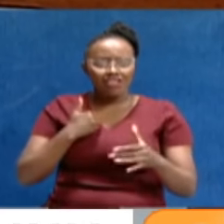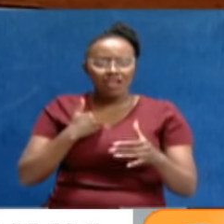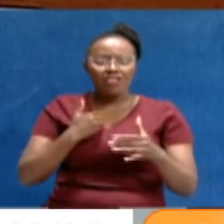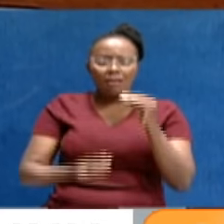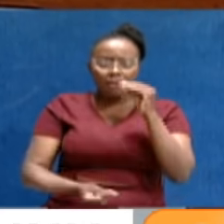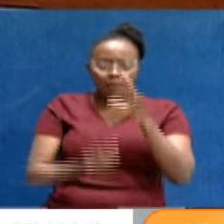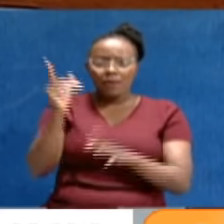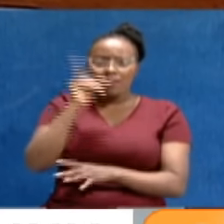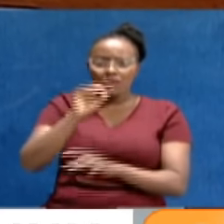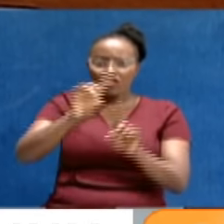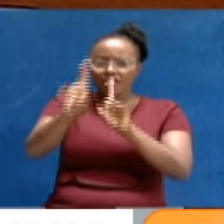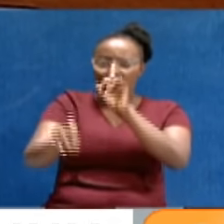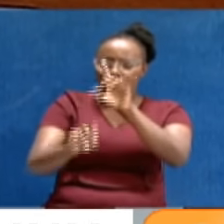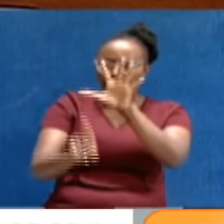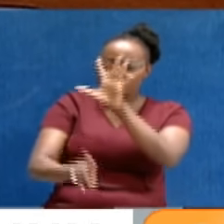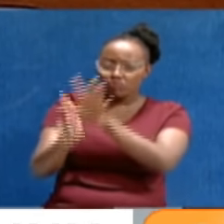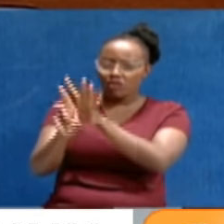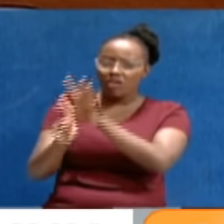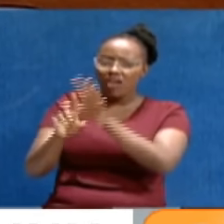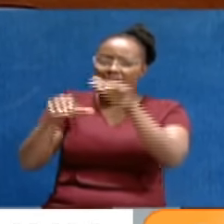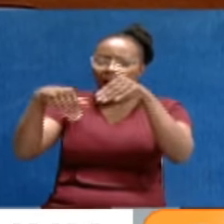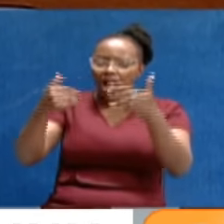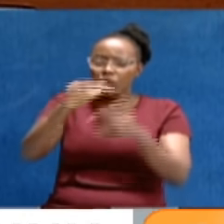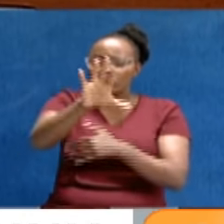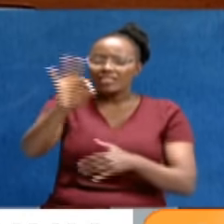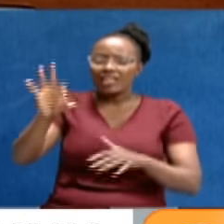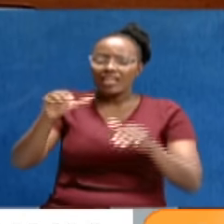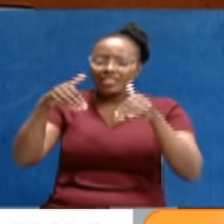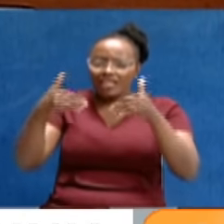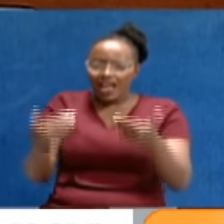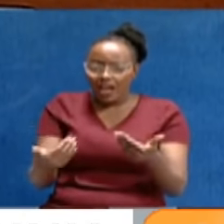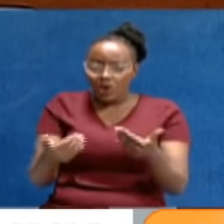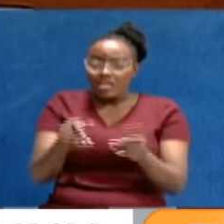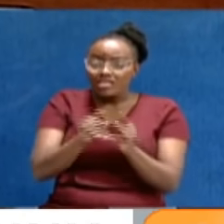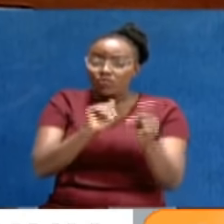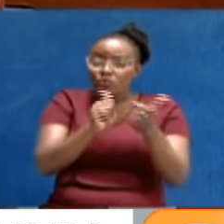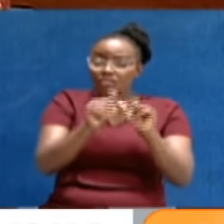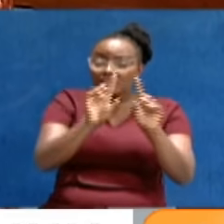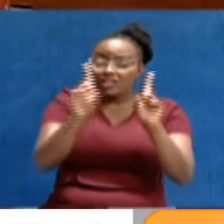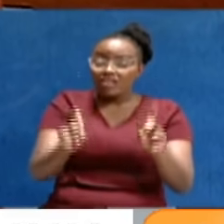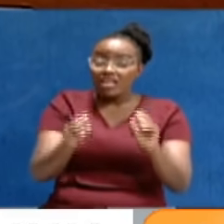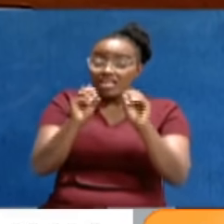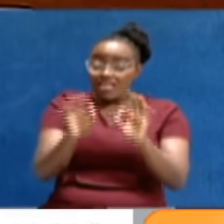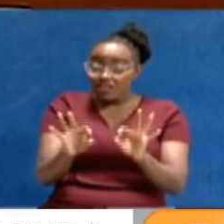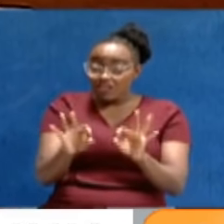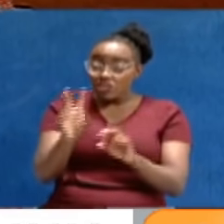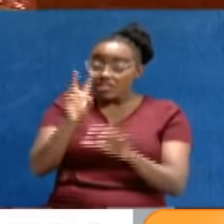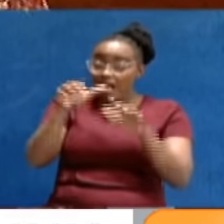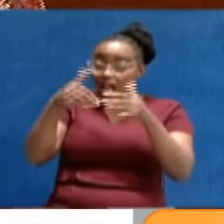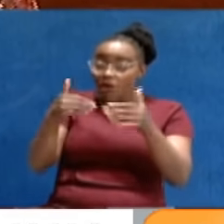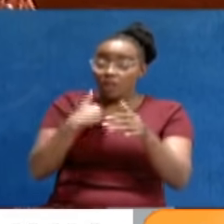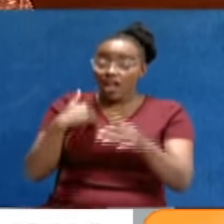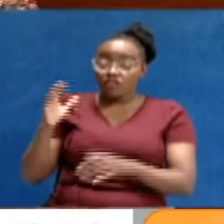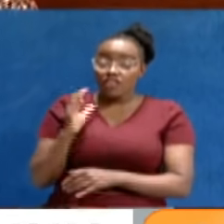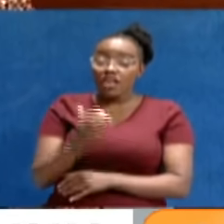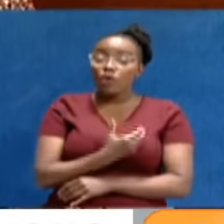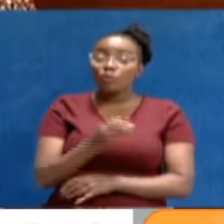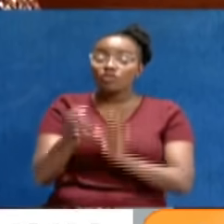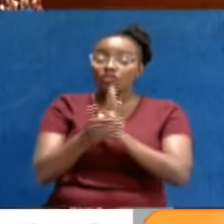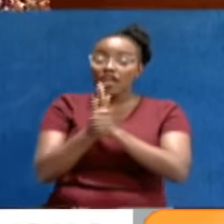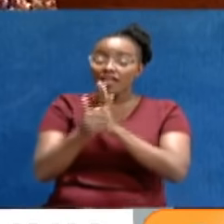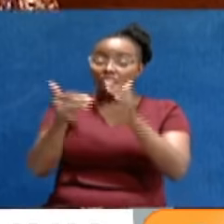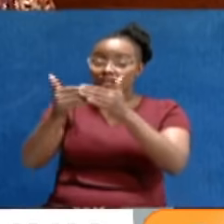been raised, the questions have been raised. How were they selected? Was it competitive? If you look at the way we had committee of